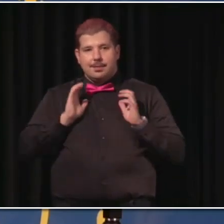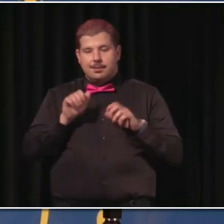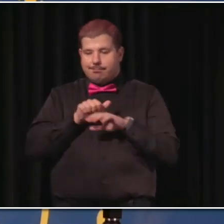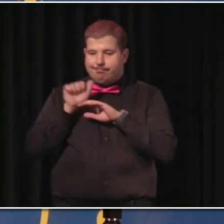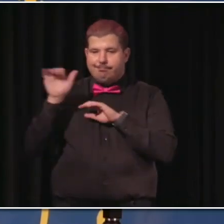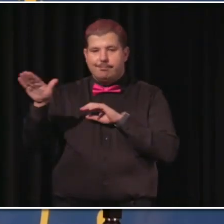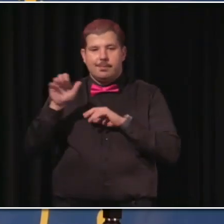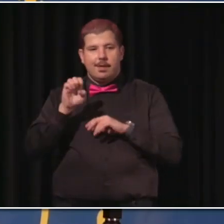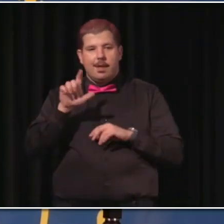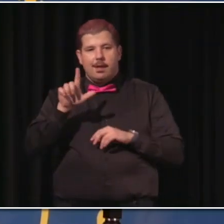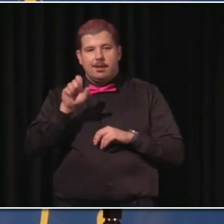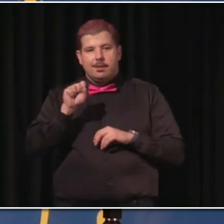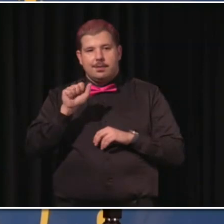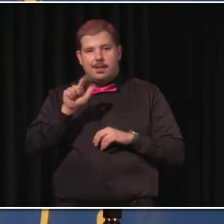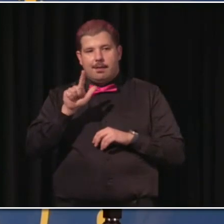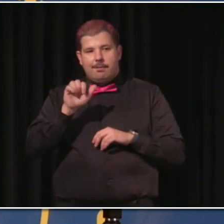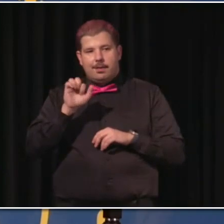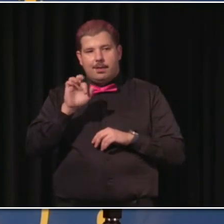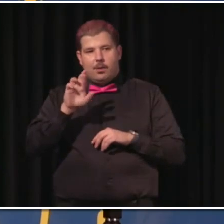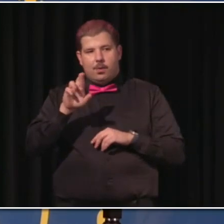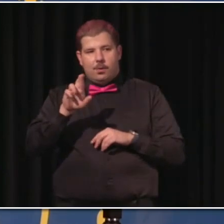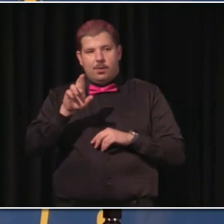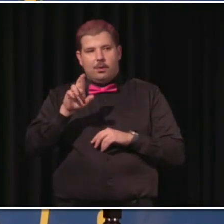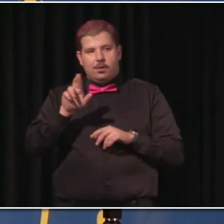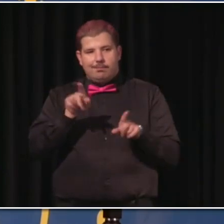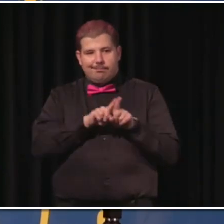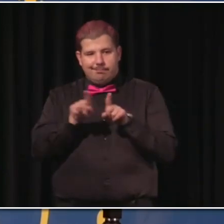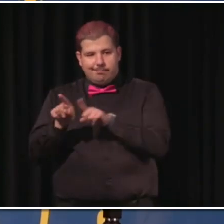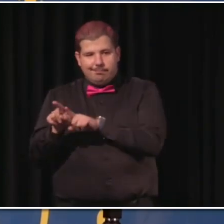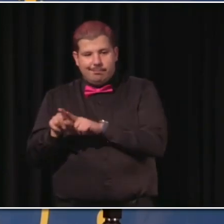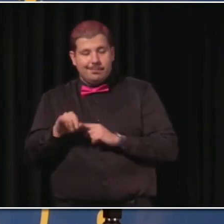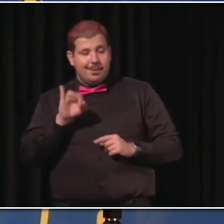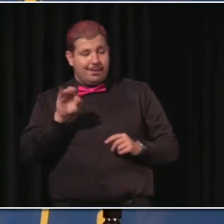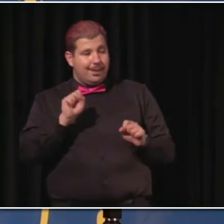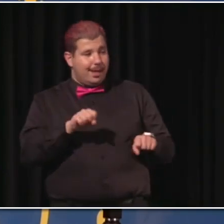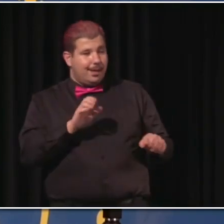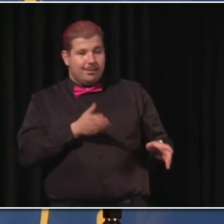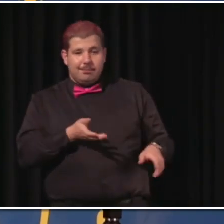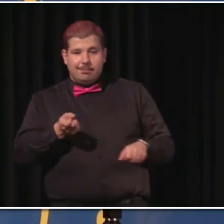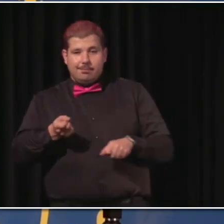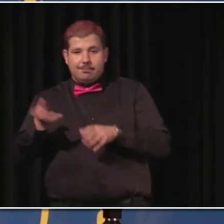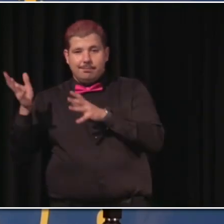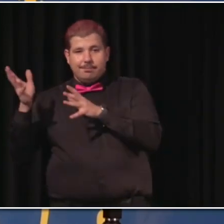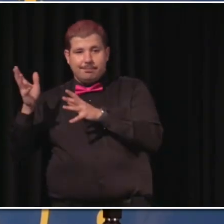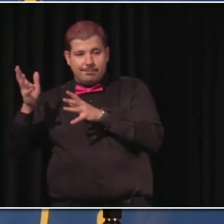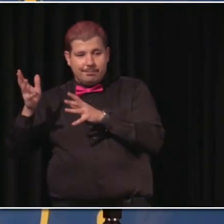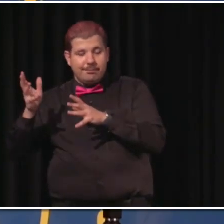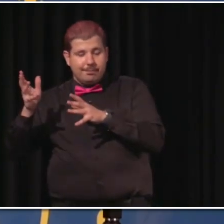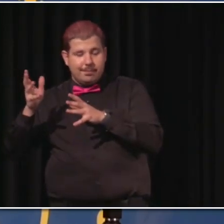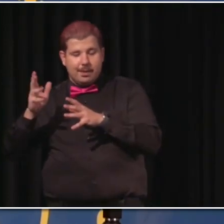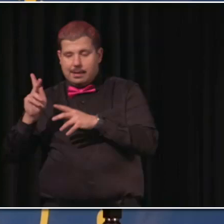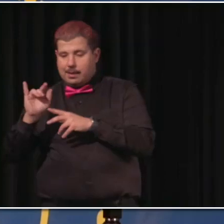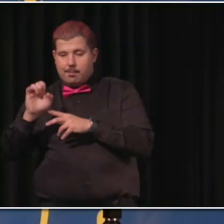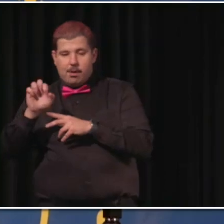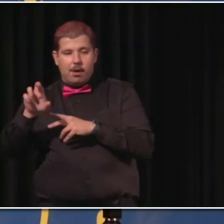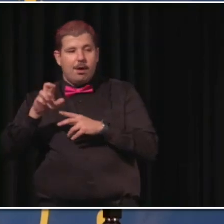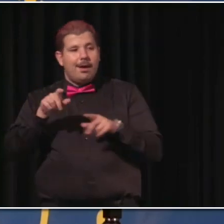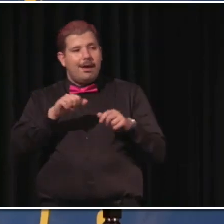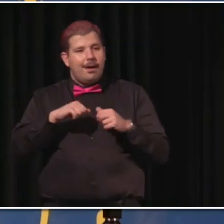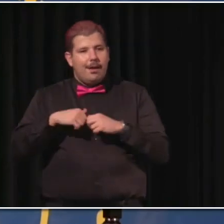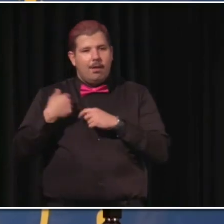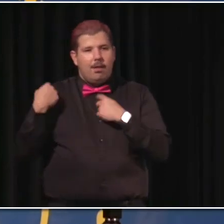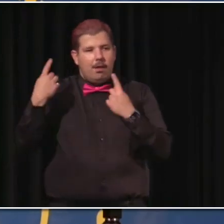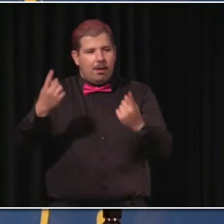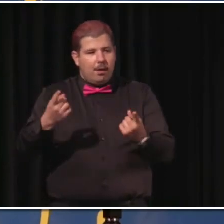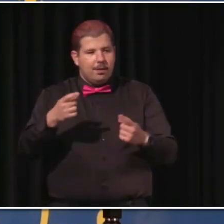too. If they can deport someone like Kilmar, how long until they